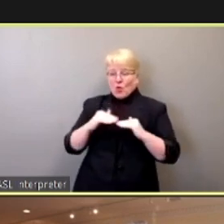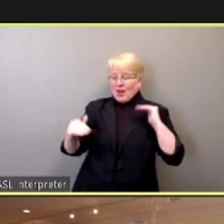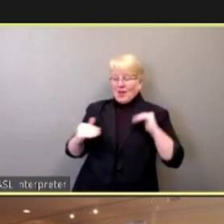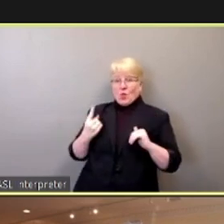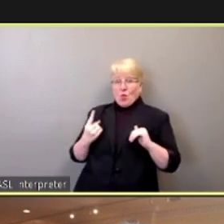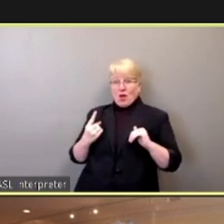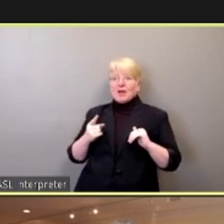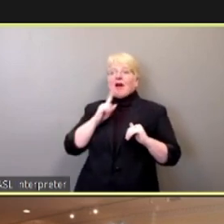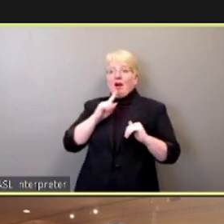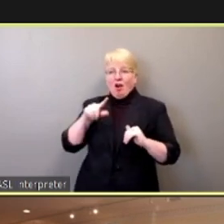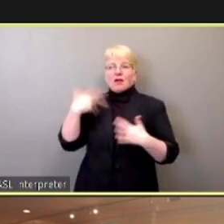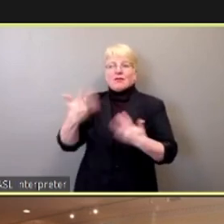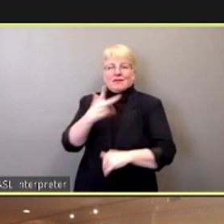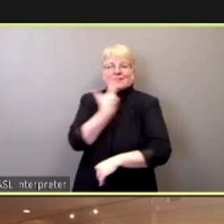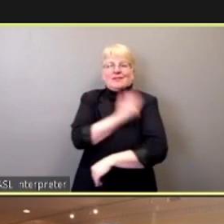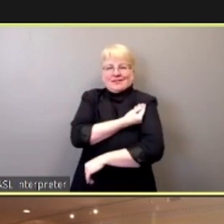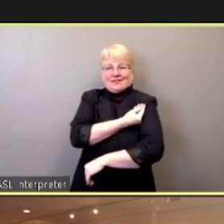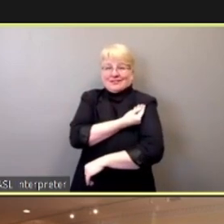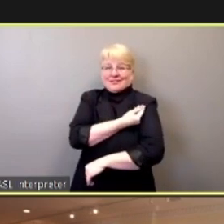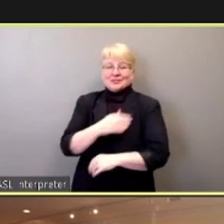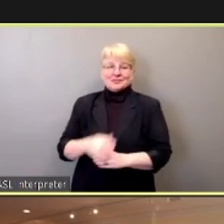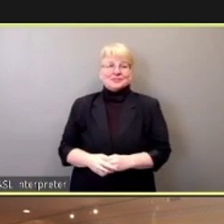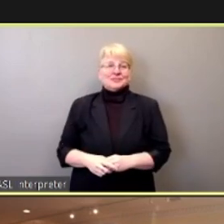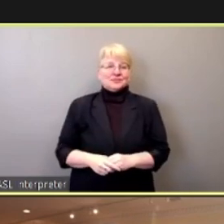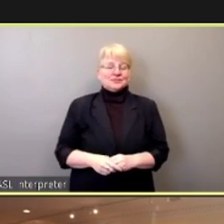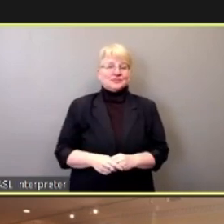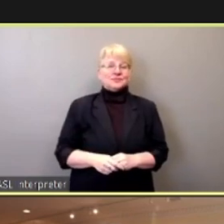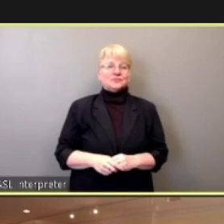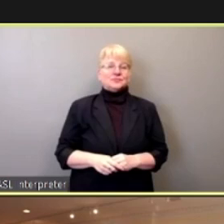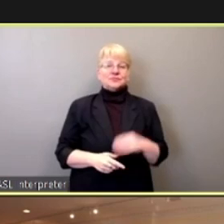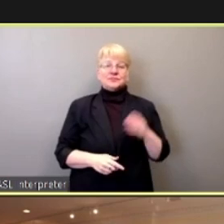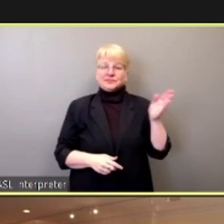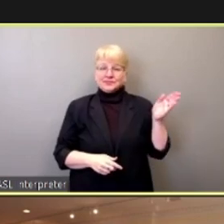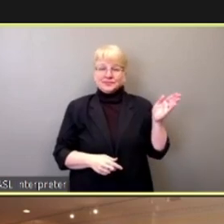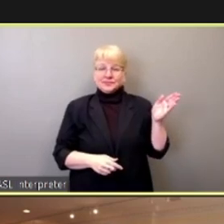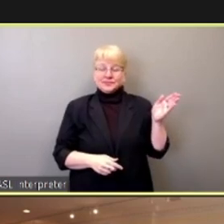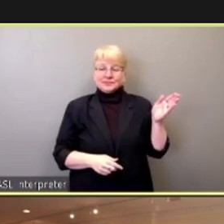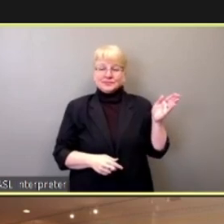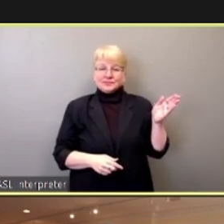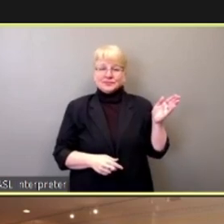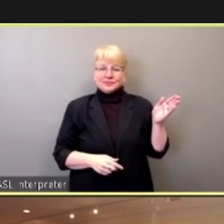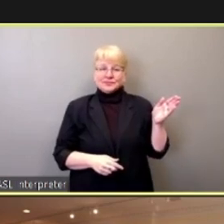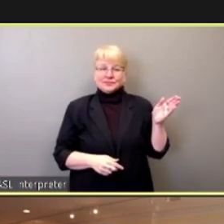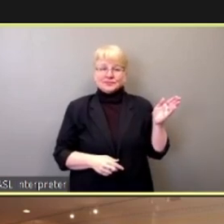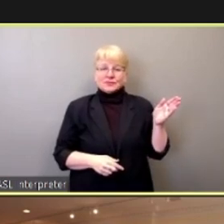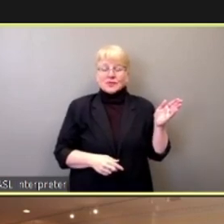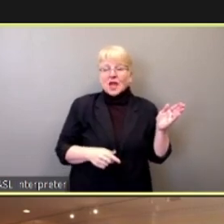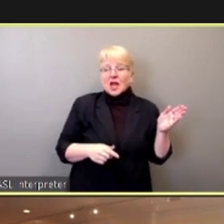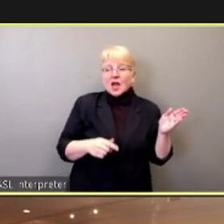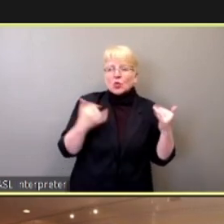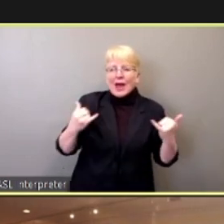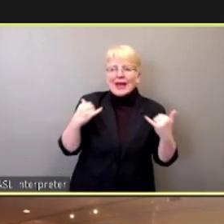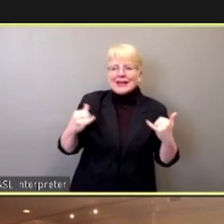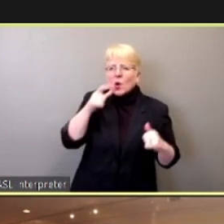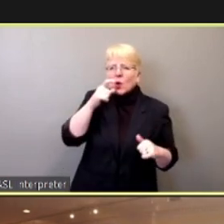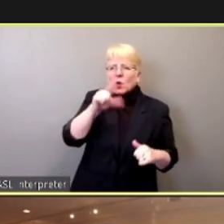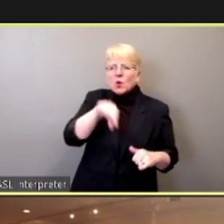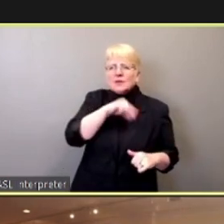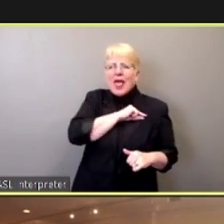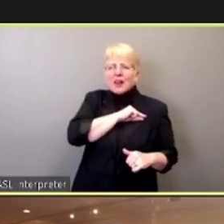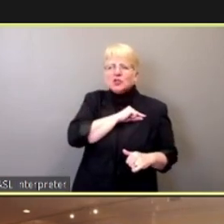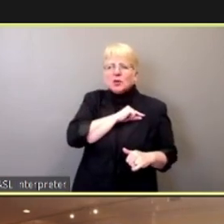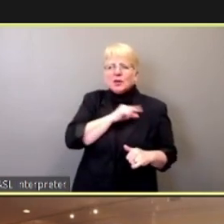Next slide, please. I want to remind everyone of who's eligible. Currently, we